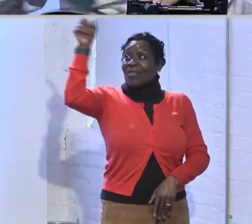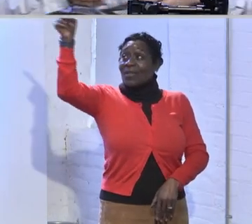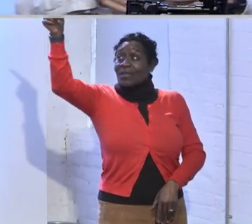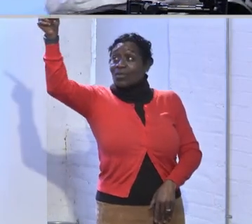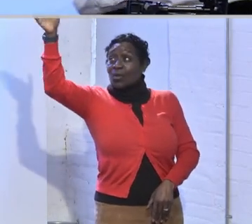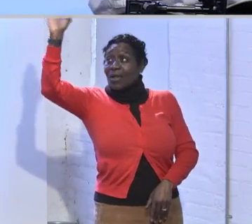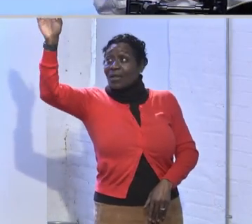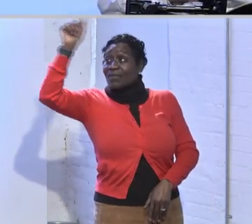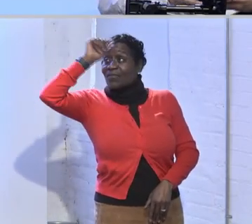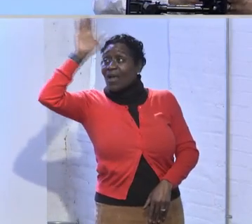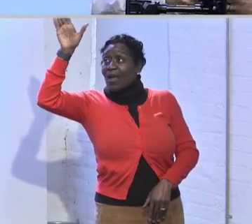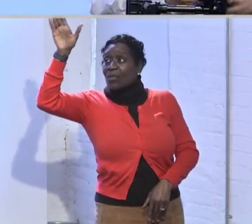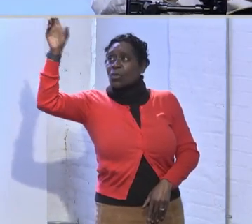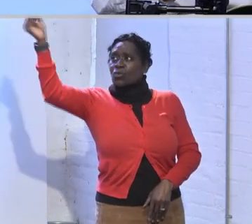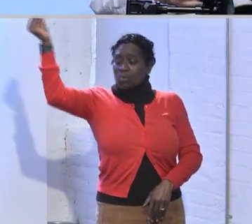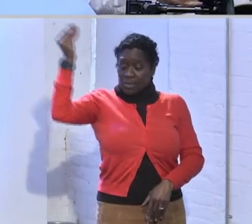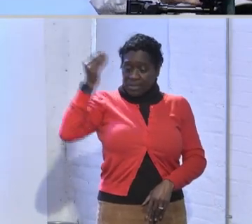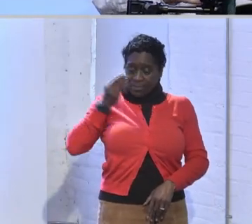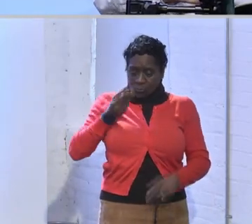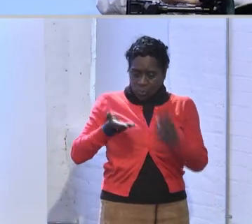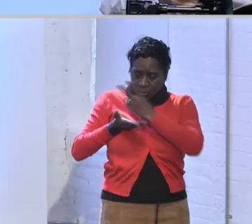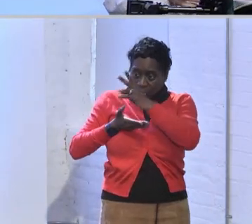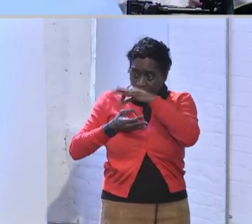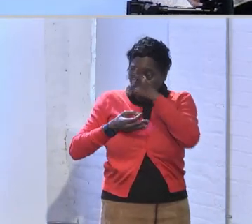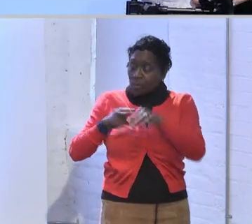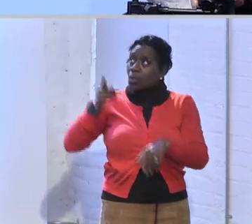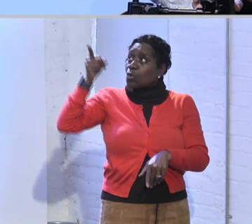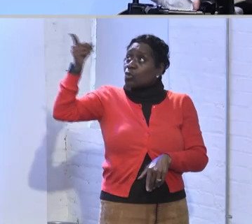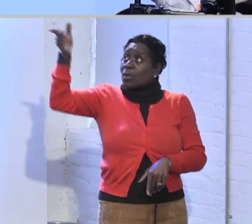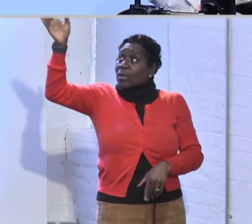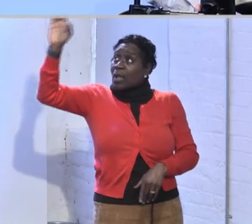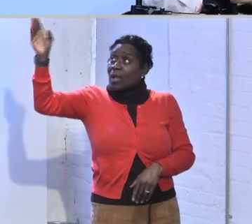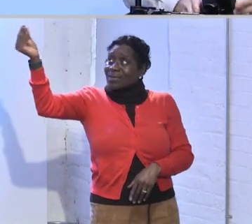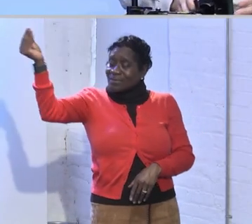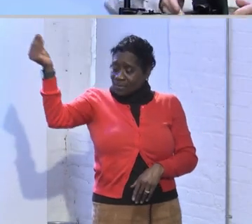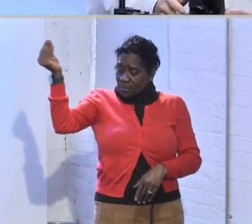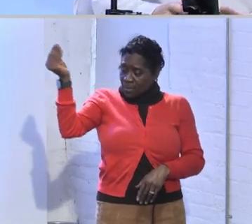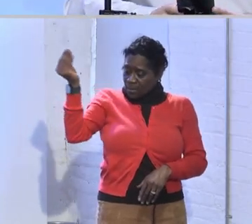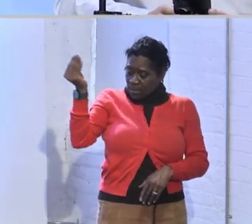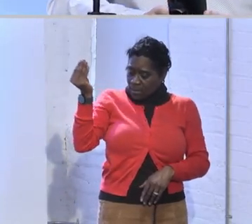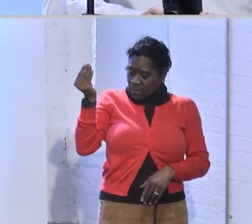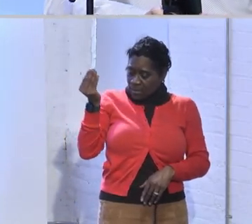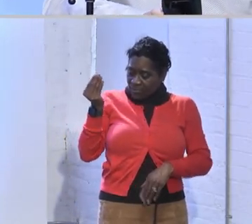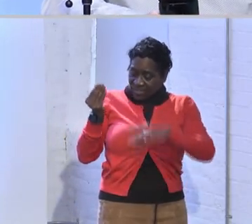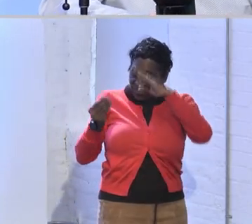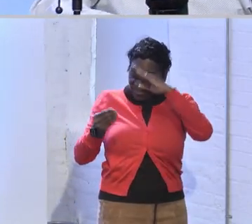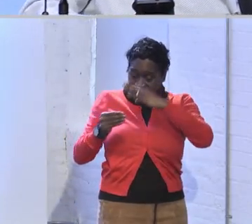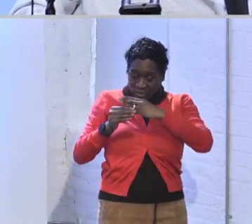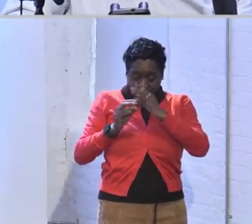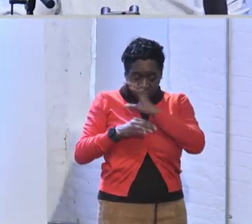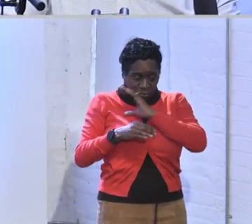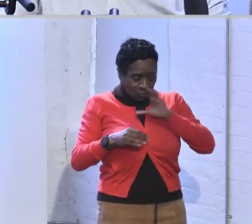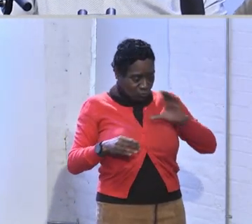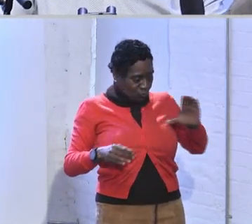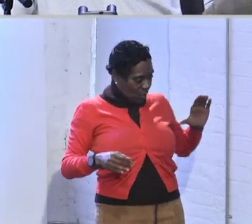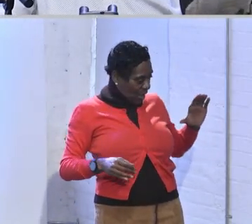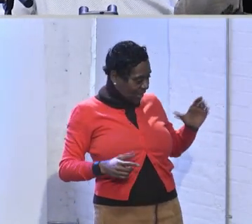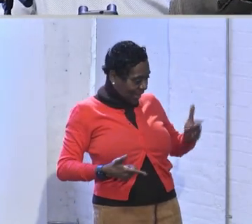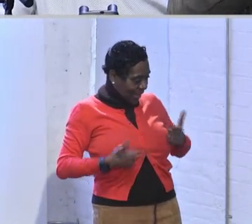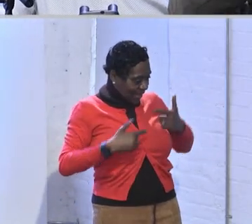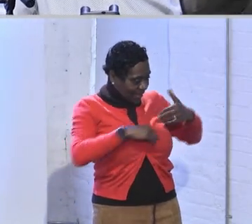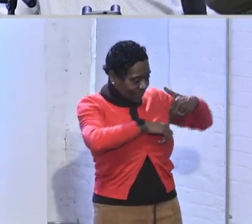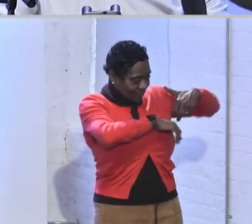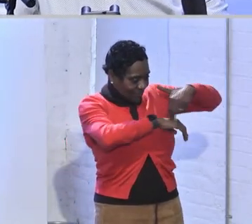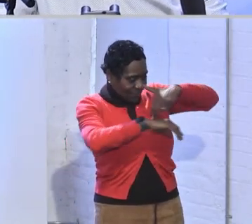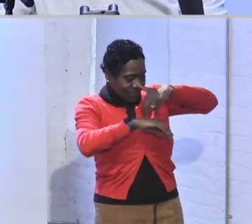God who gives us the Holy Spirit. We have a God who is the Son, Jesus Christ, that lived on this